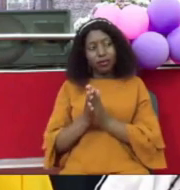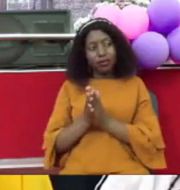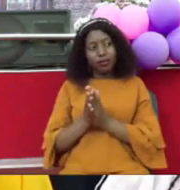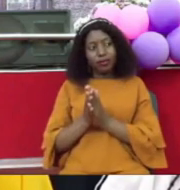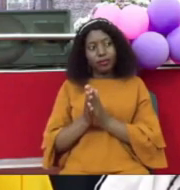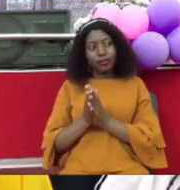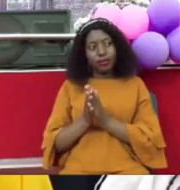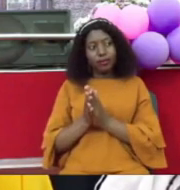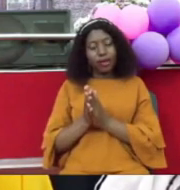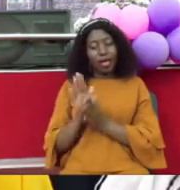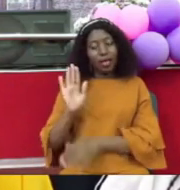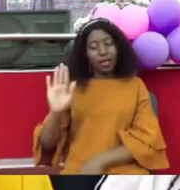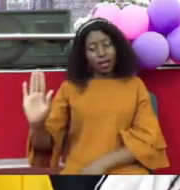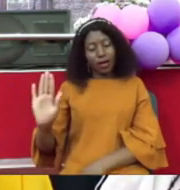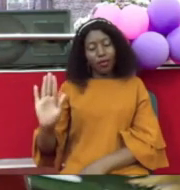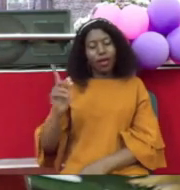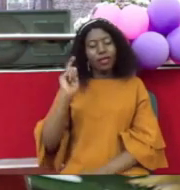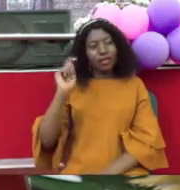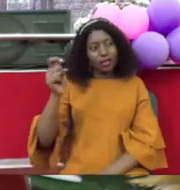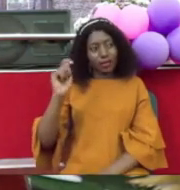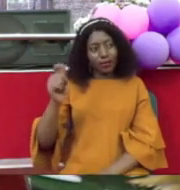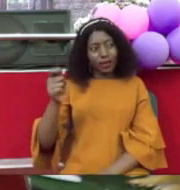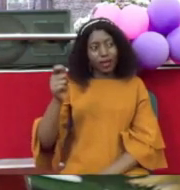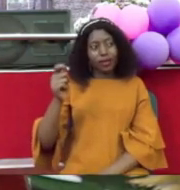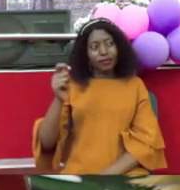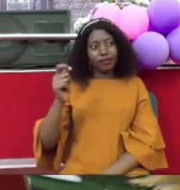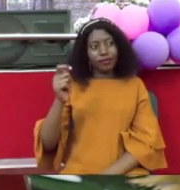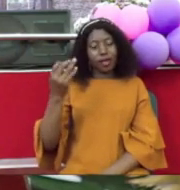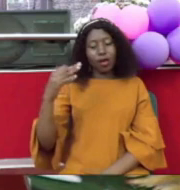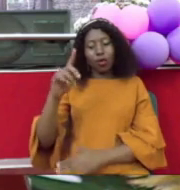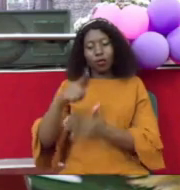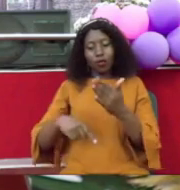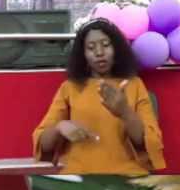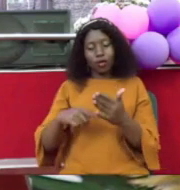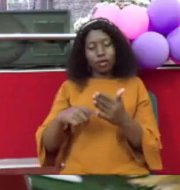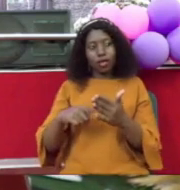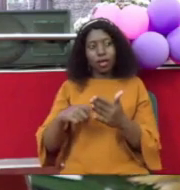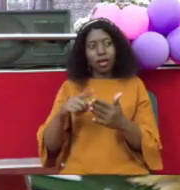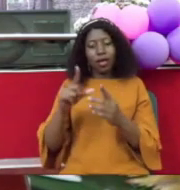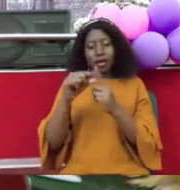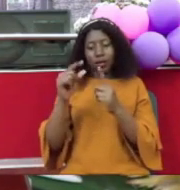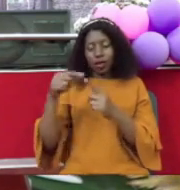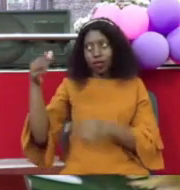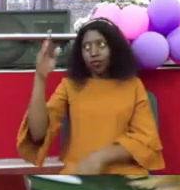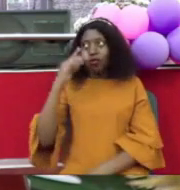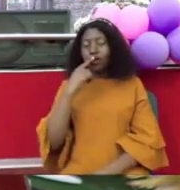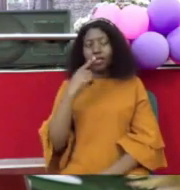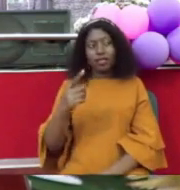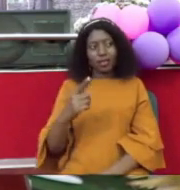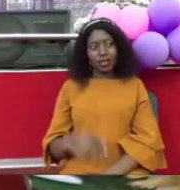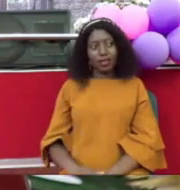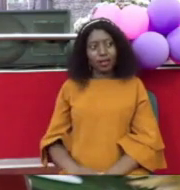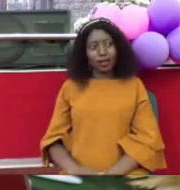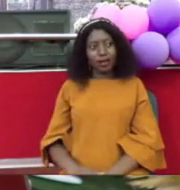were testifying. Ya kwamba waliweza kushuhudia. Of what the word of God says. Neno la Mungu la semani. What the